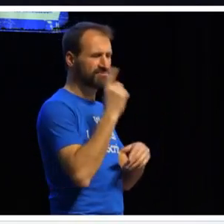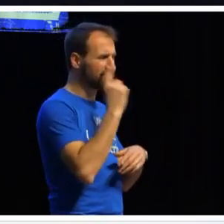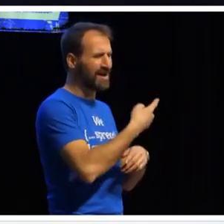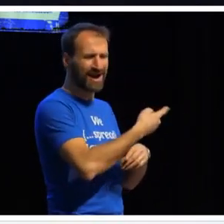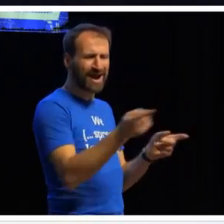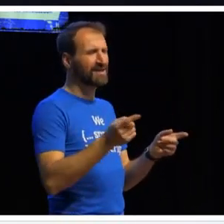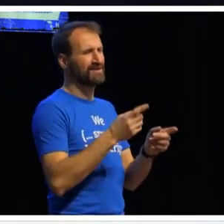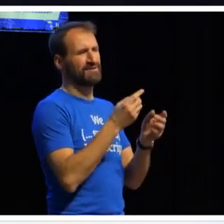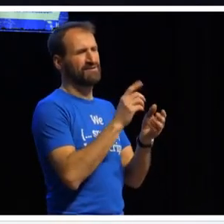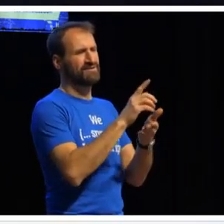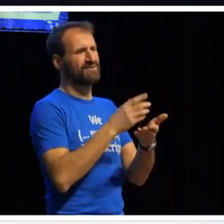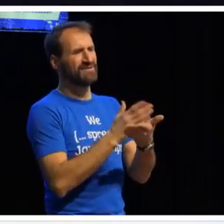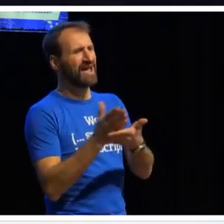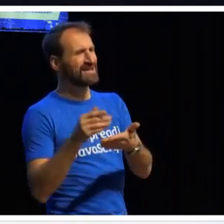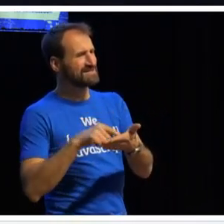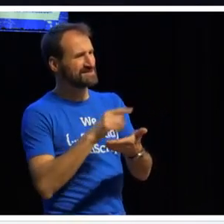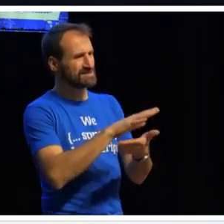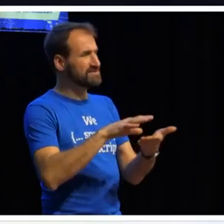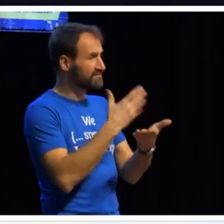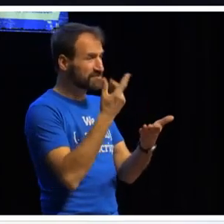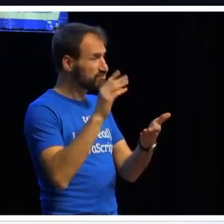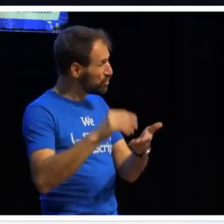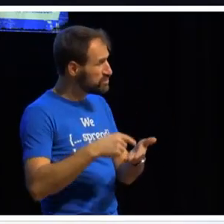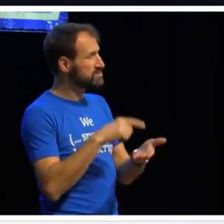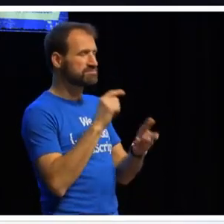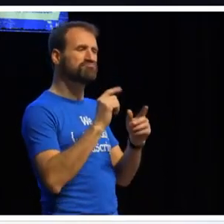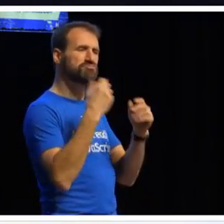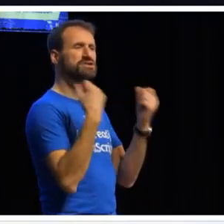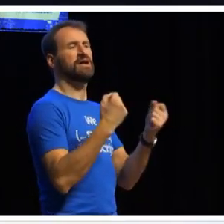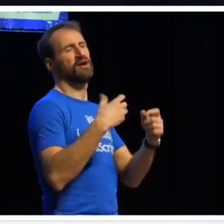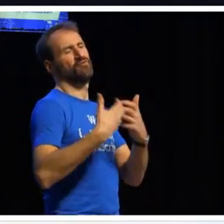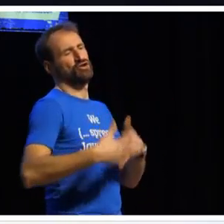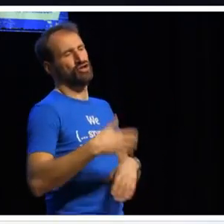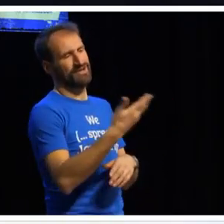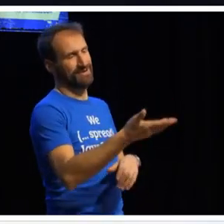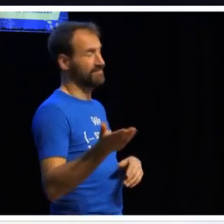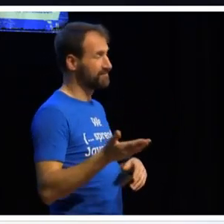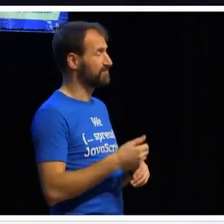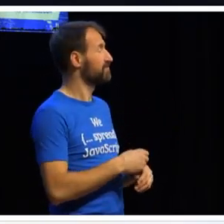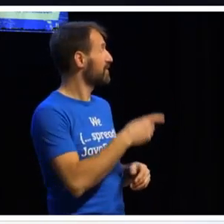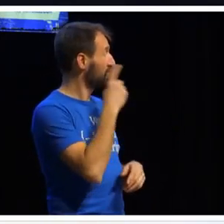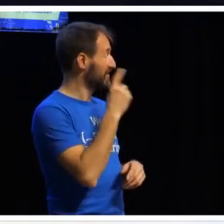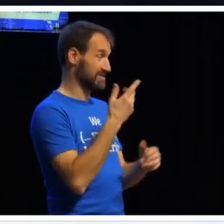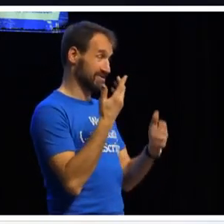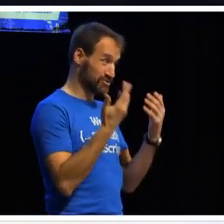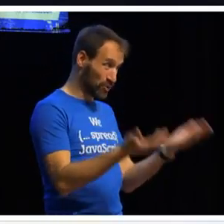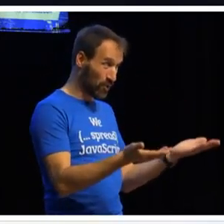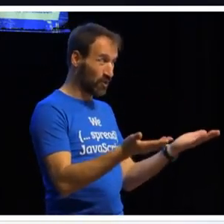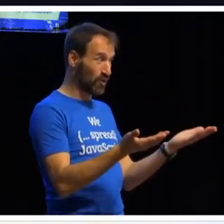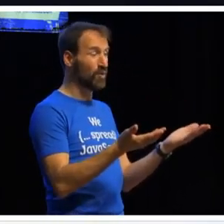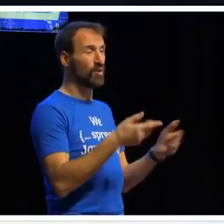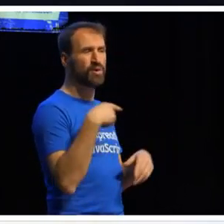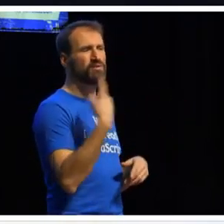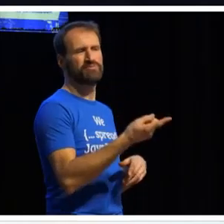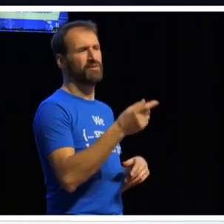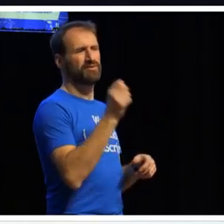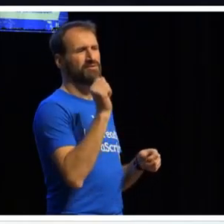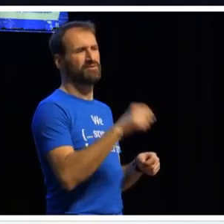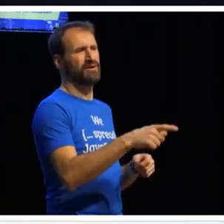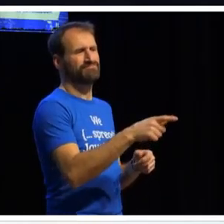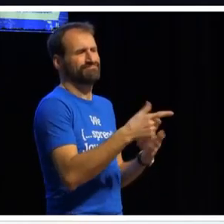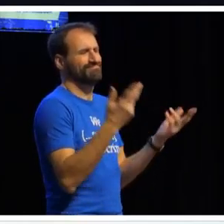somewhere and sending your data back. And if you had some algorithm that you'd written, you'd be able to basically just copy